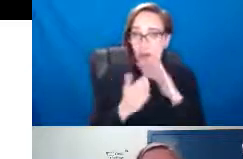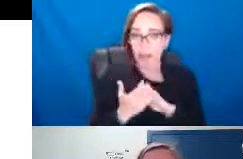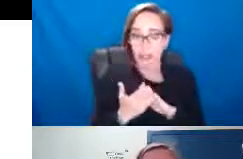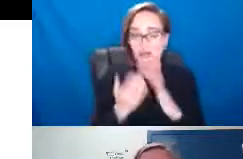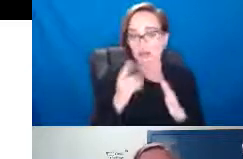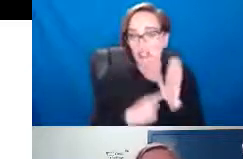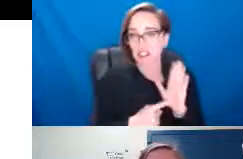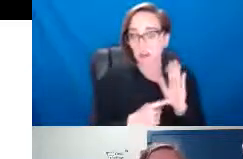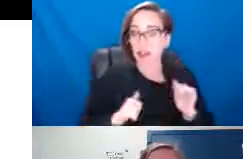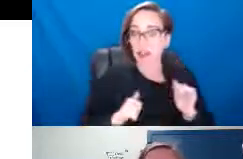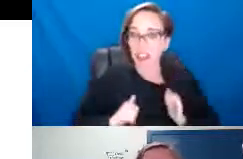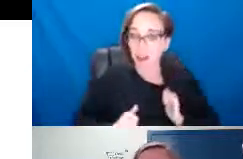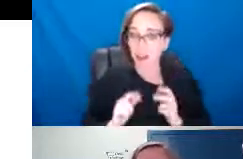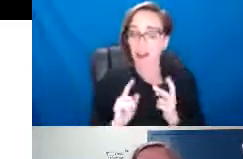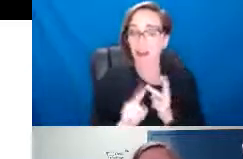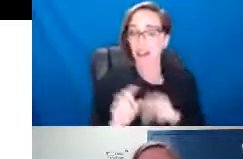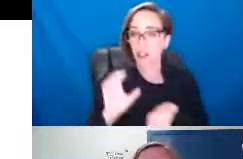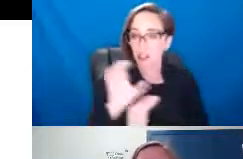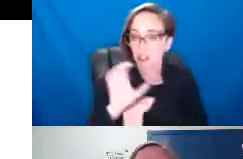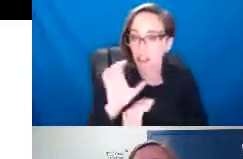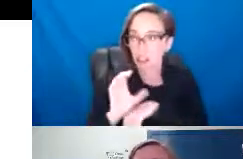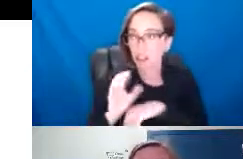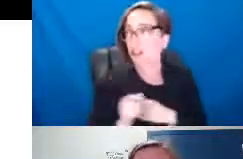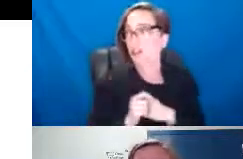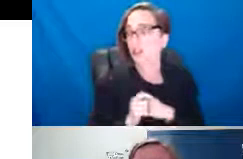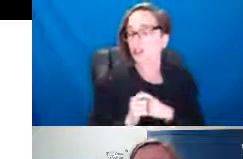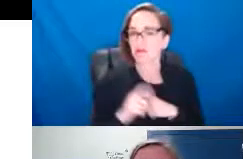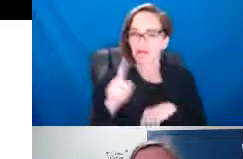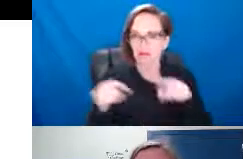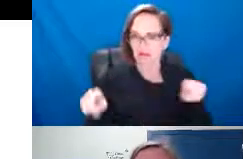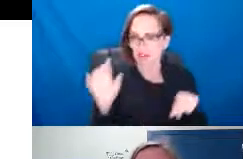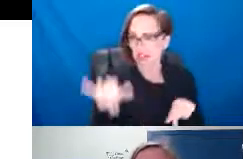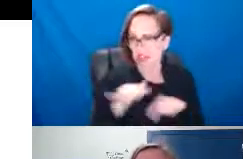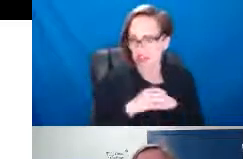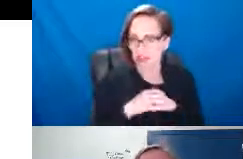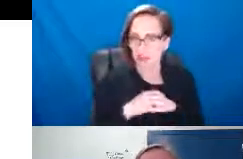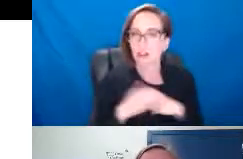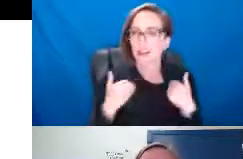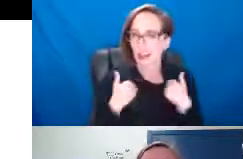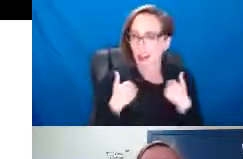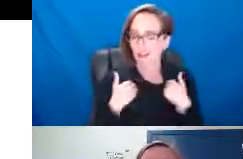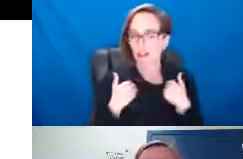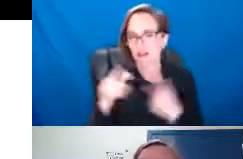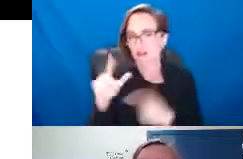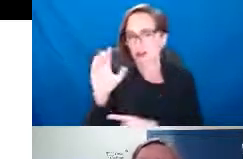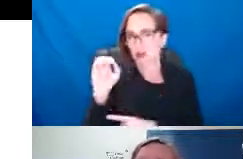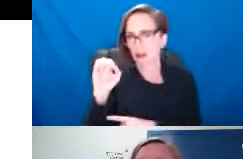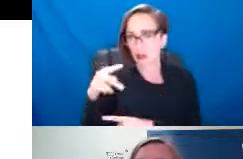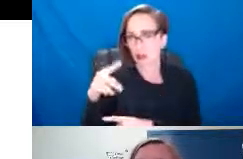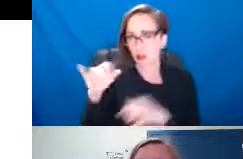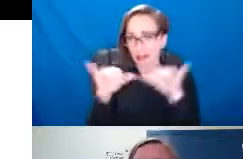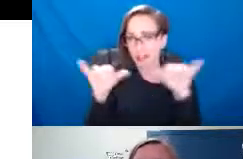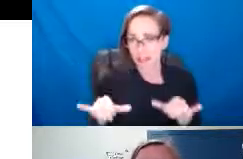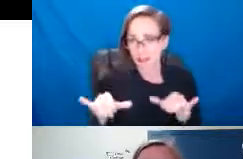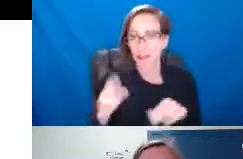theater or in church or at any various places, and there are loop systems, and often they run off